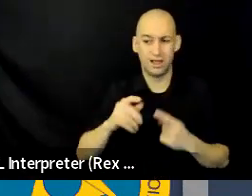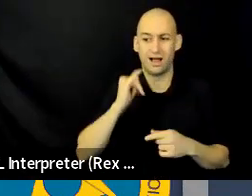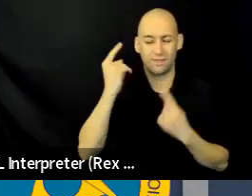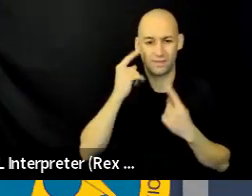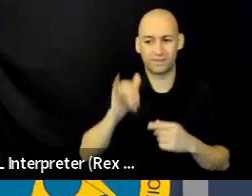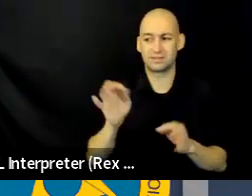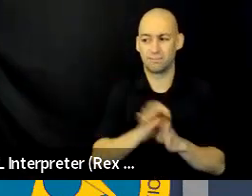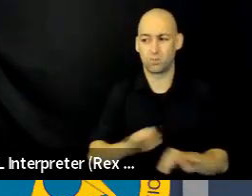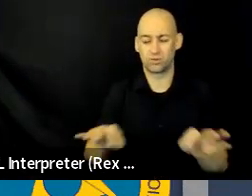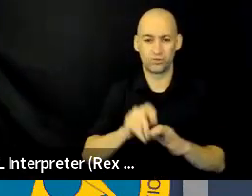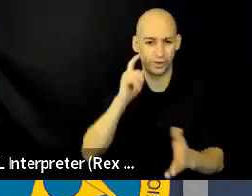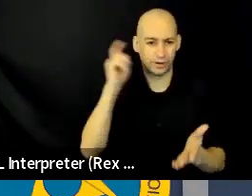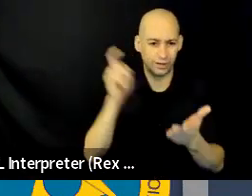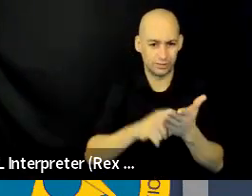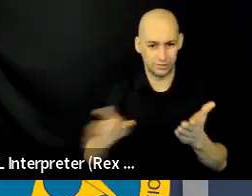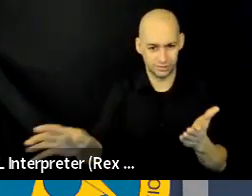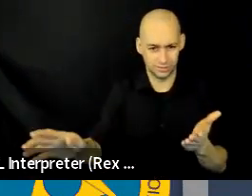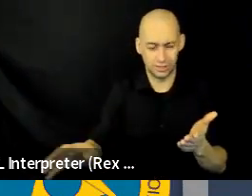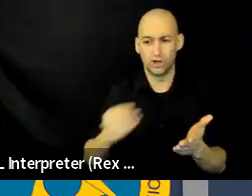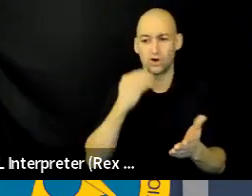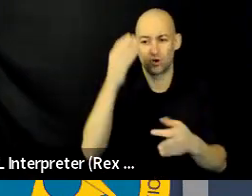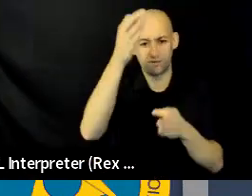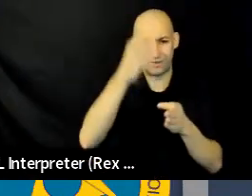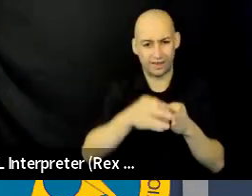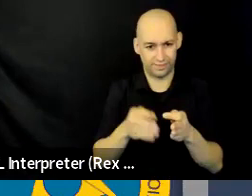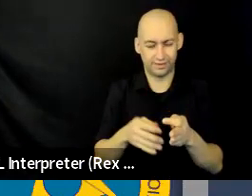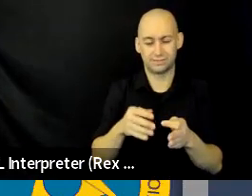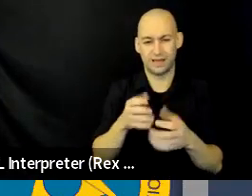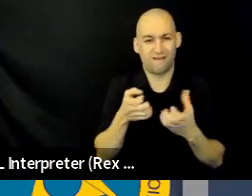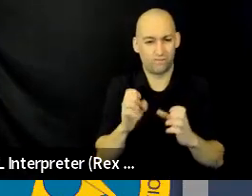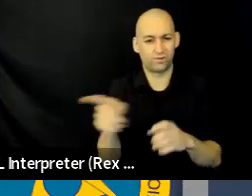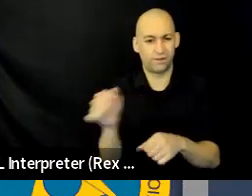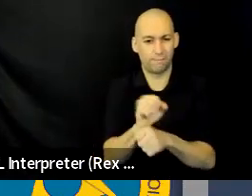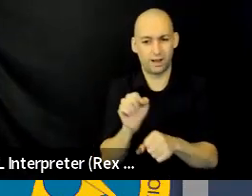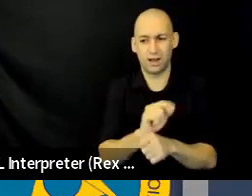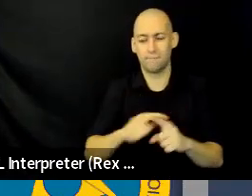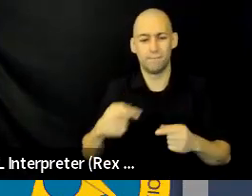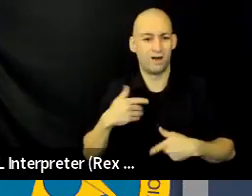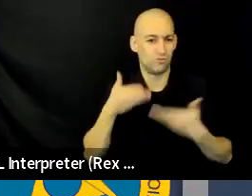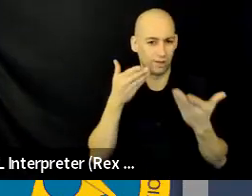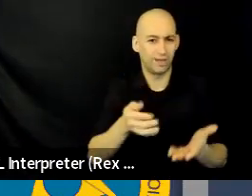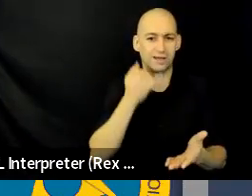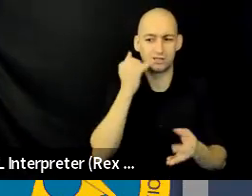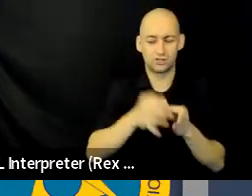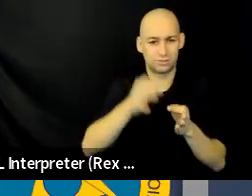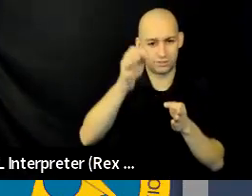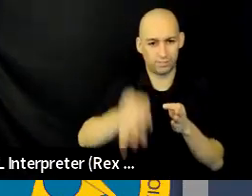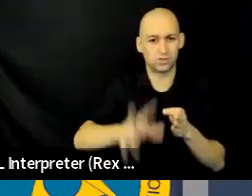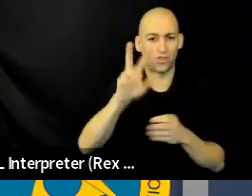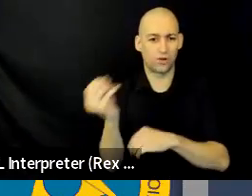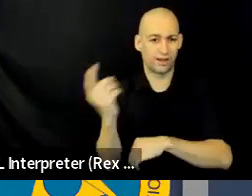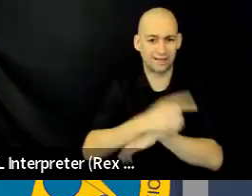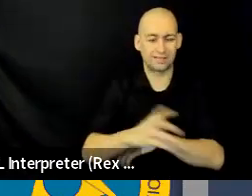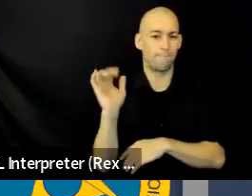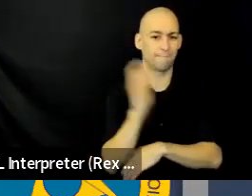important for us to recognize the good faith efforts that Caltrans has made. But my recommendation today is going to be for us to delay 30 days and come back in